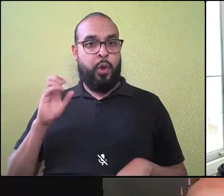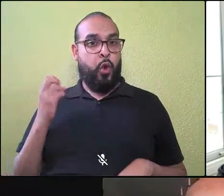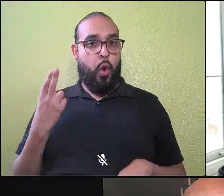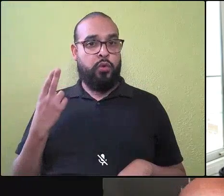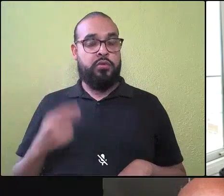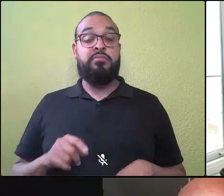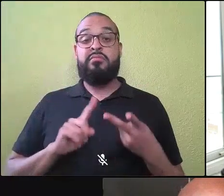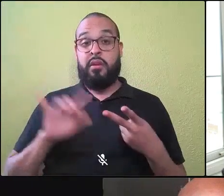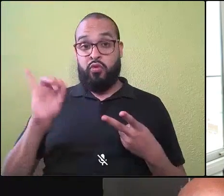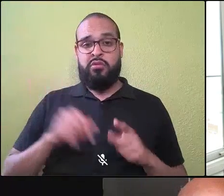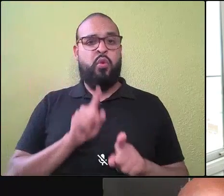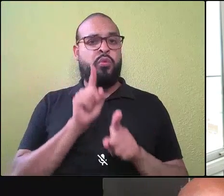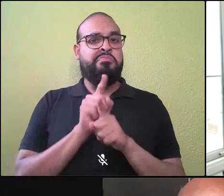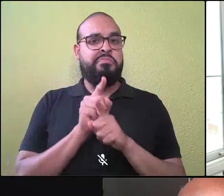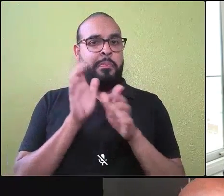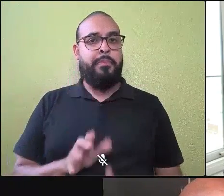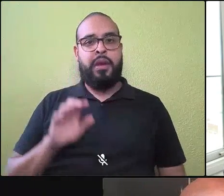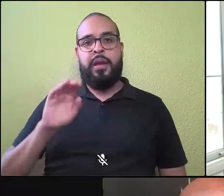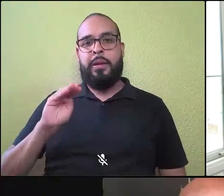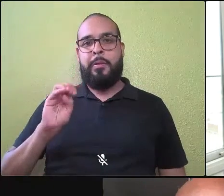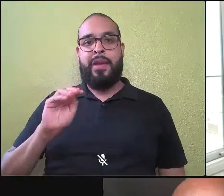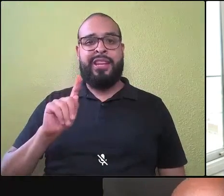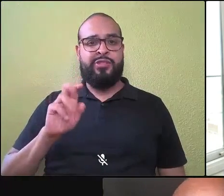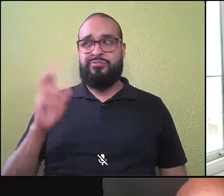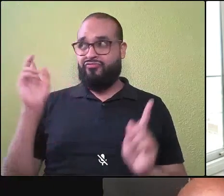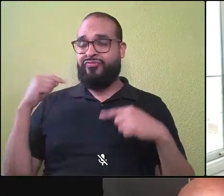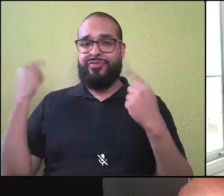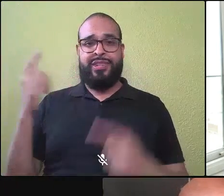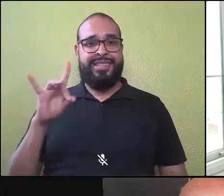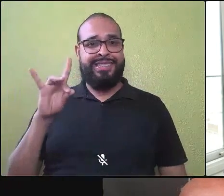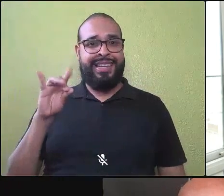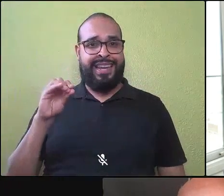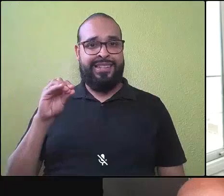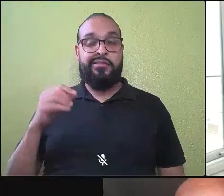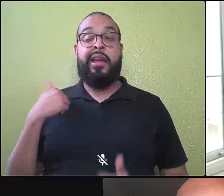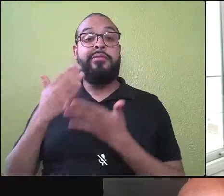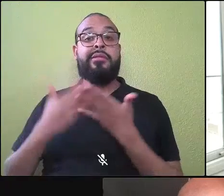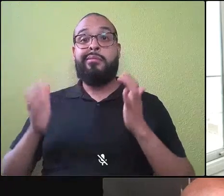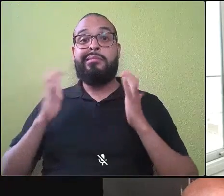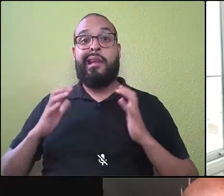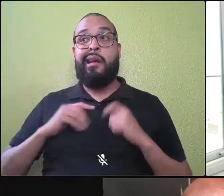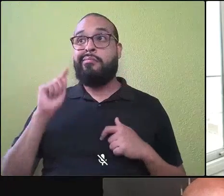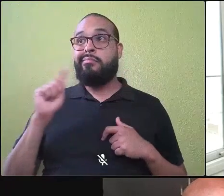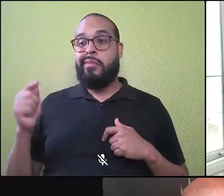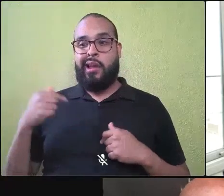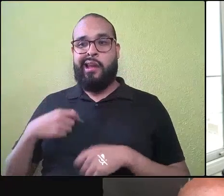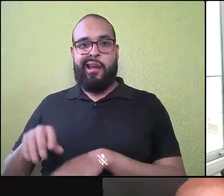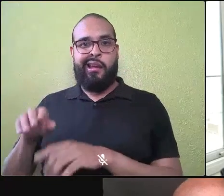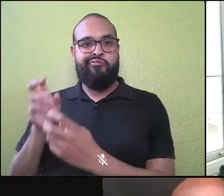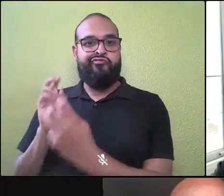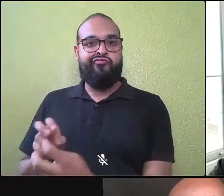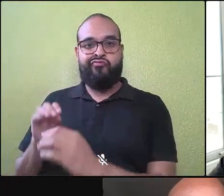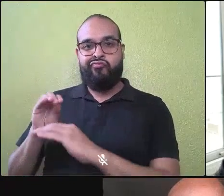way back in my Navy days, and I have some coaching clients, and I'll do some mentoring in business environments. So I